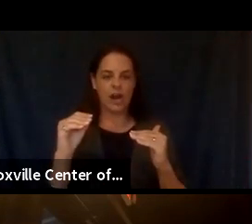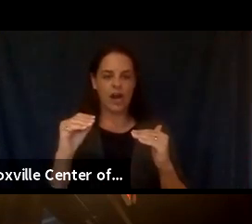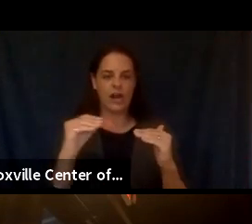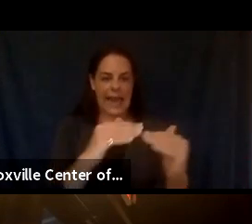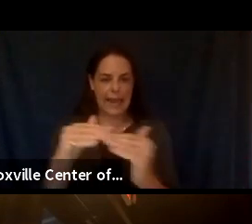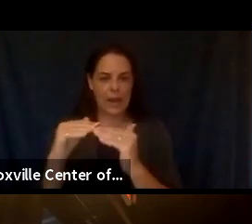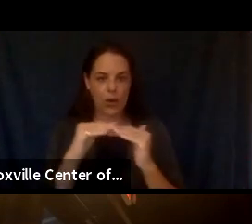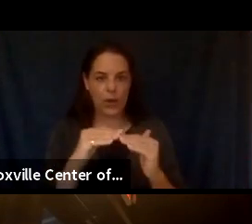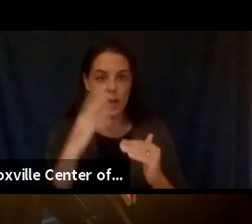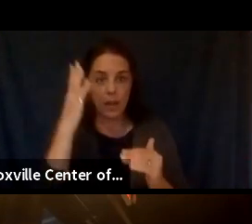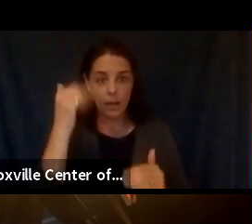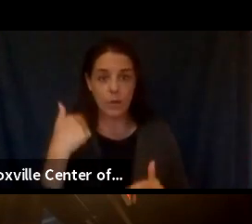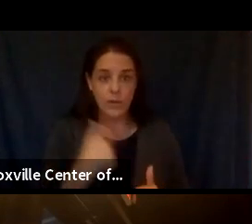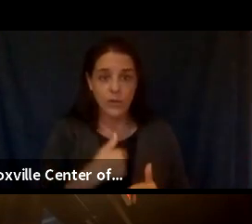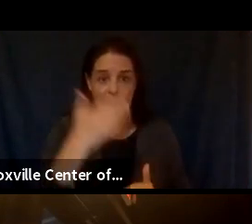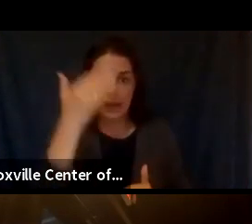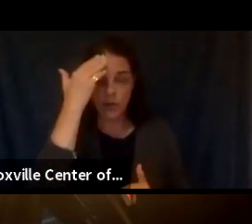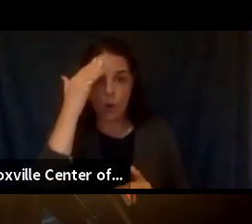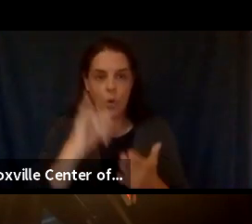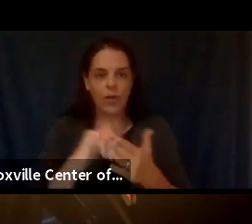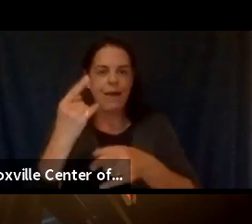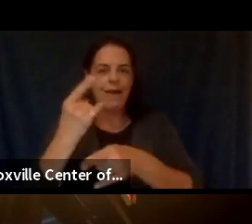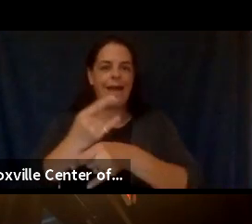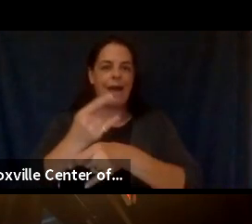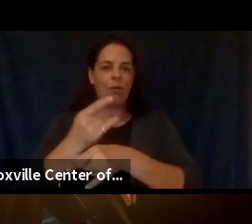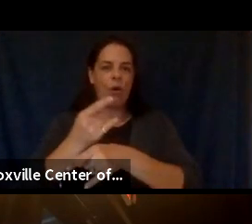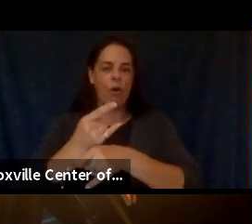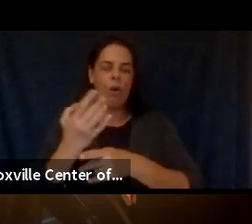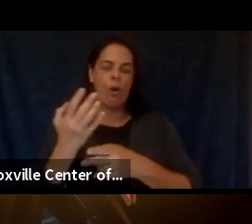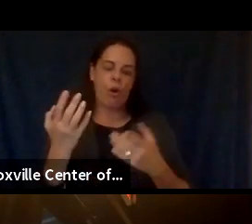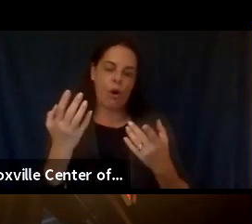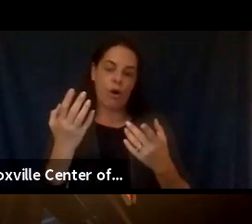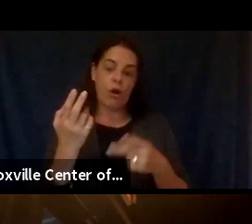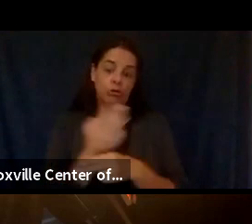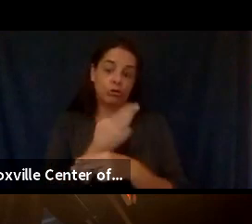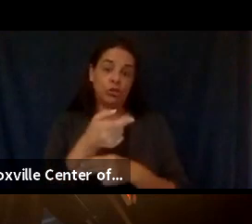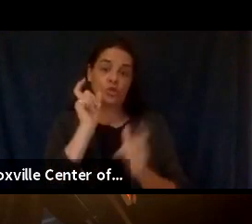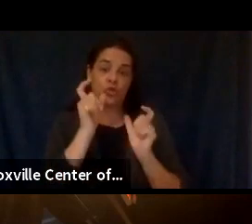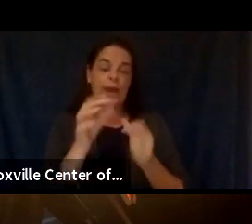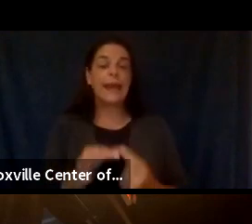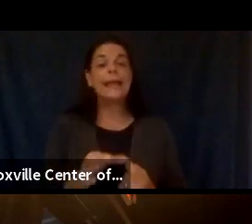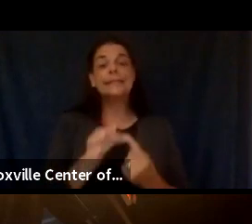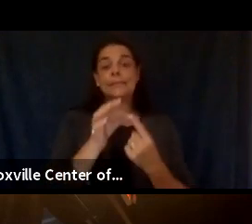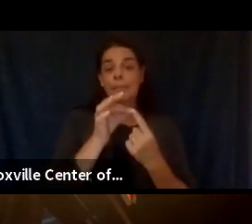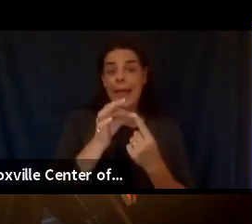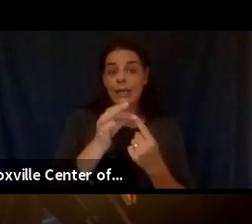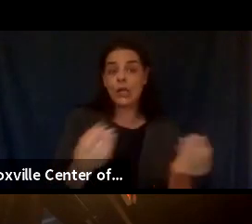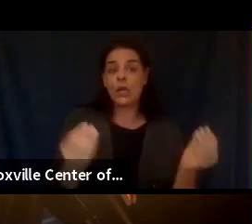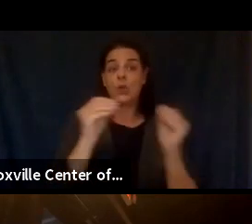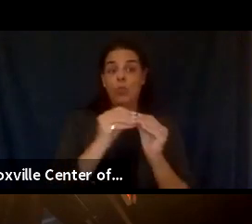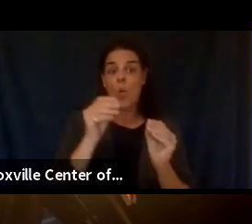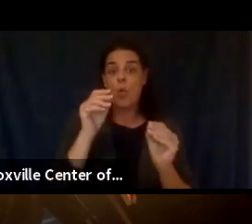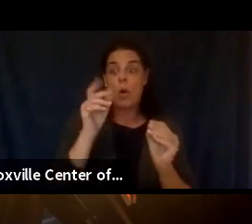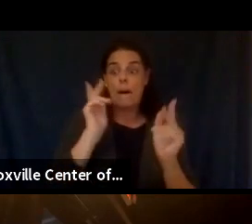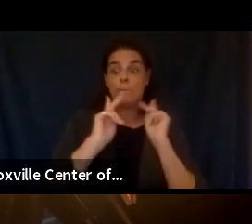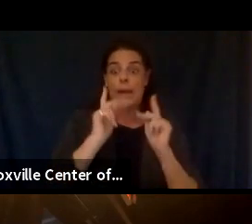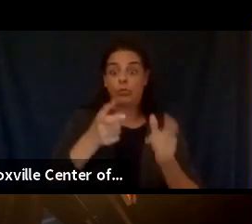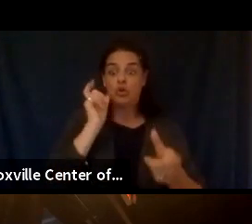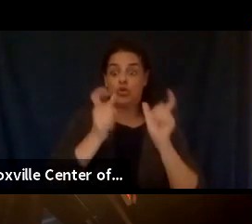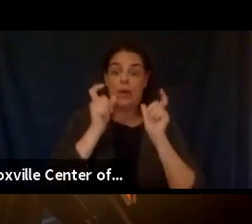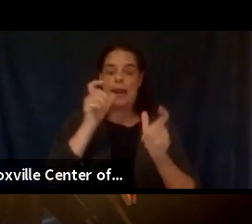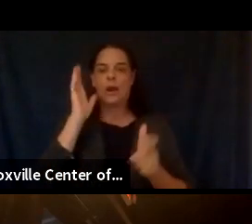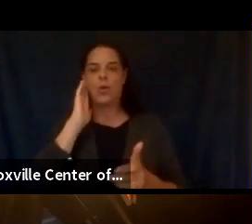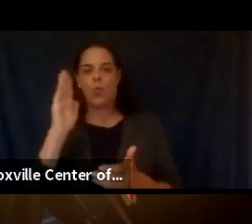Because we know that alcohol use, especially the more people drink, is going to